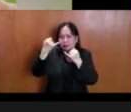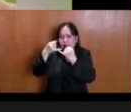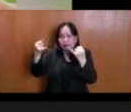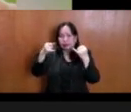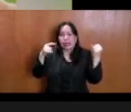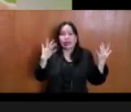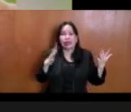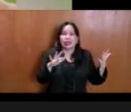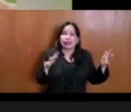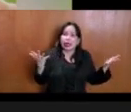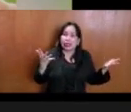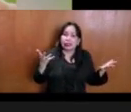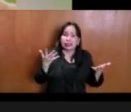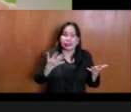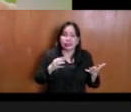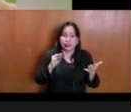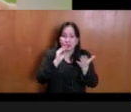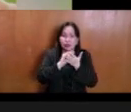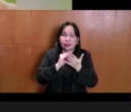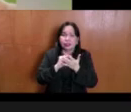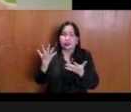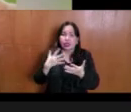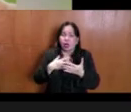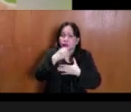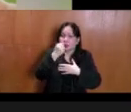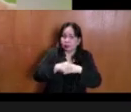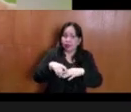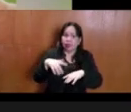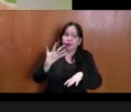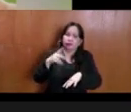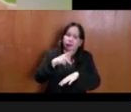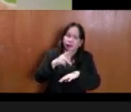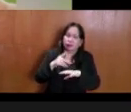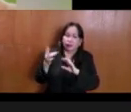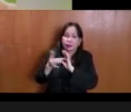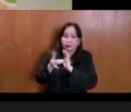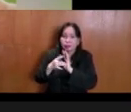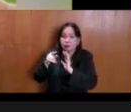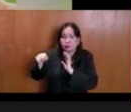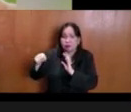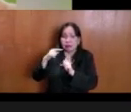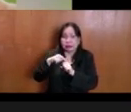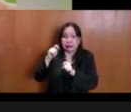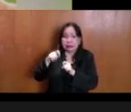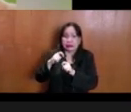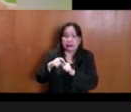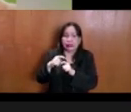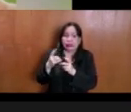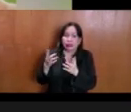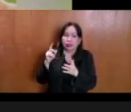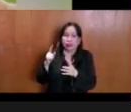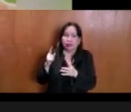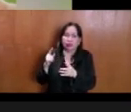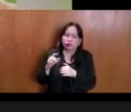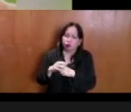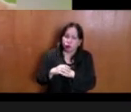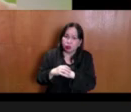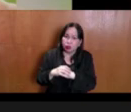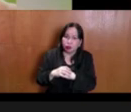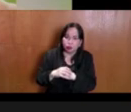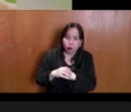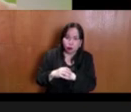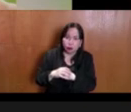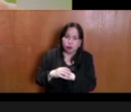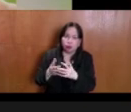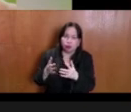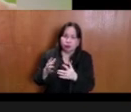assemble all these offshore wind technologies? We need sufficient forts, dock